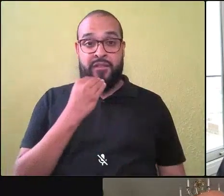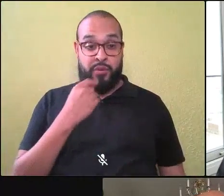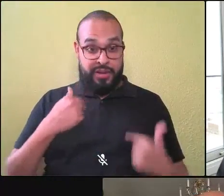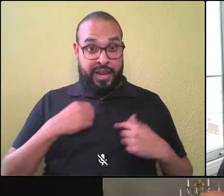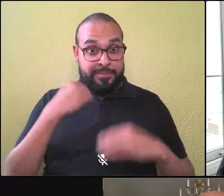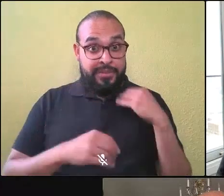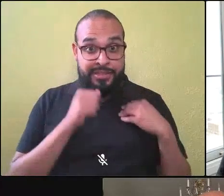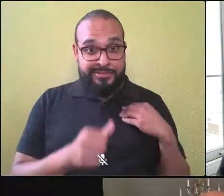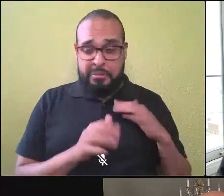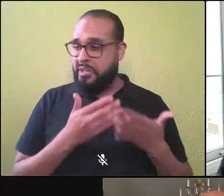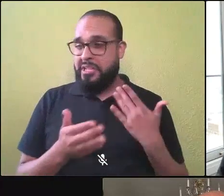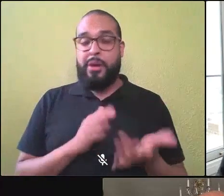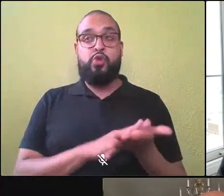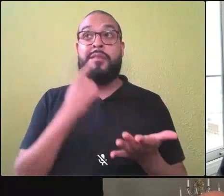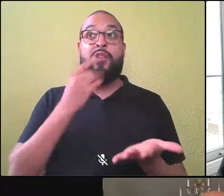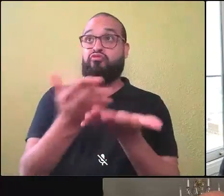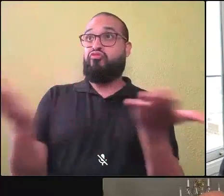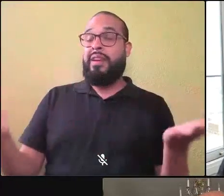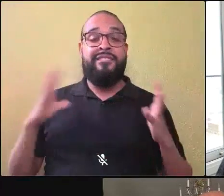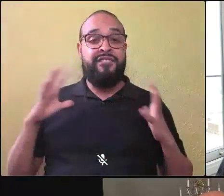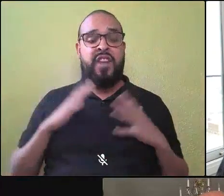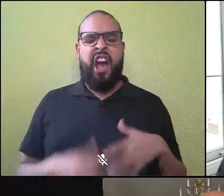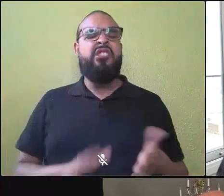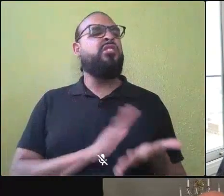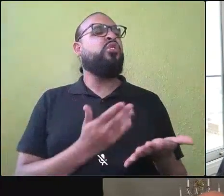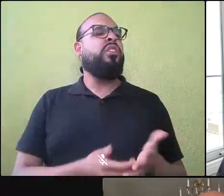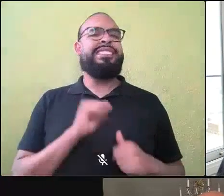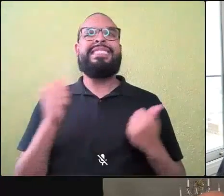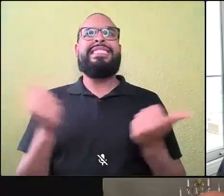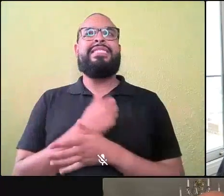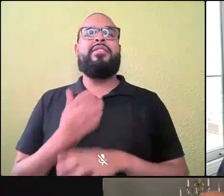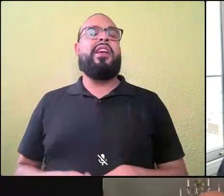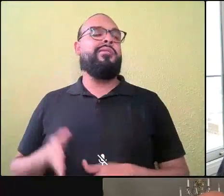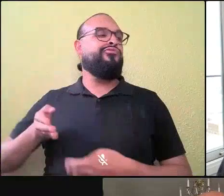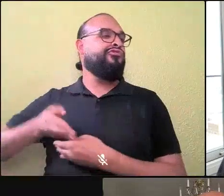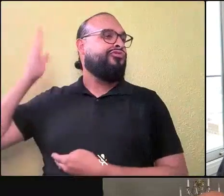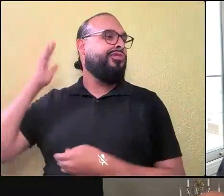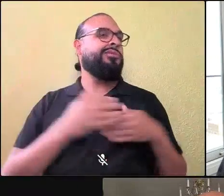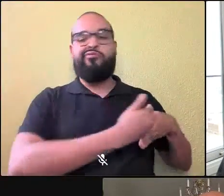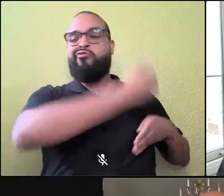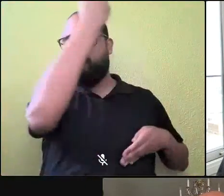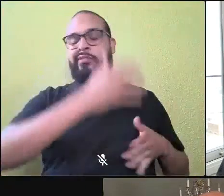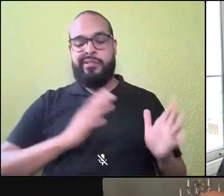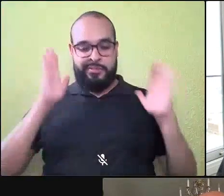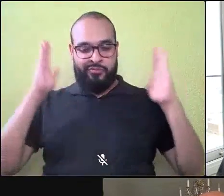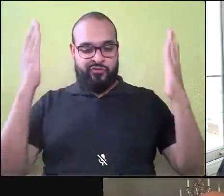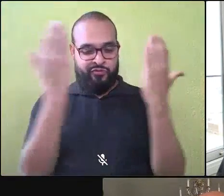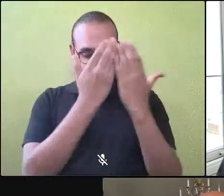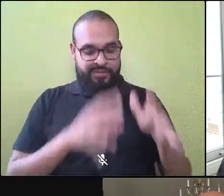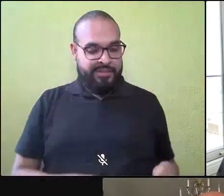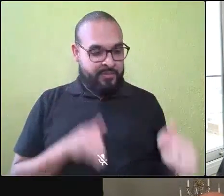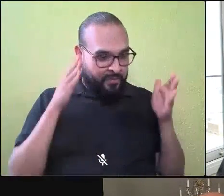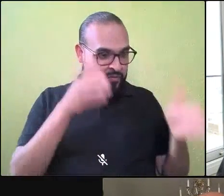a way to sort of shut all the other BS out, to create something cool, take some dope pictures, send